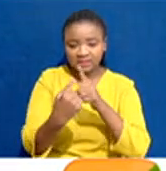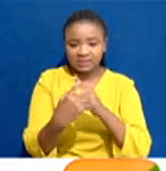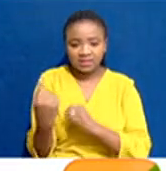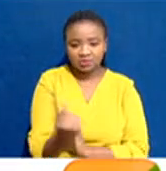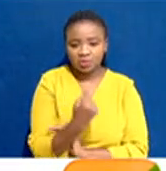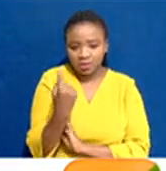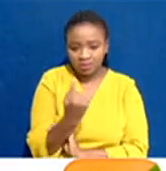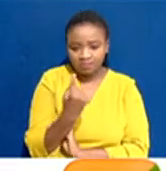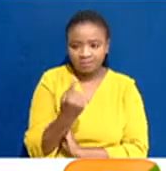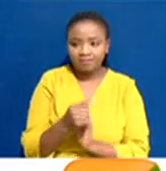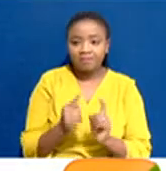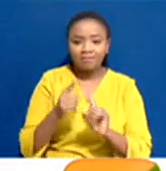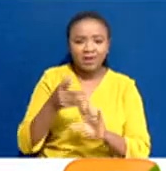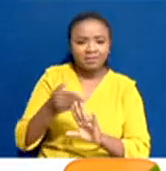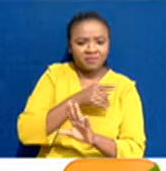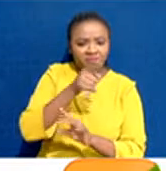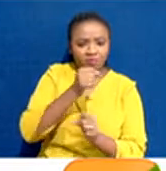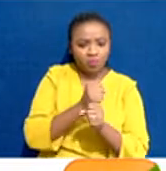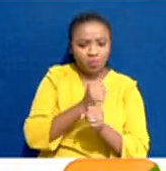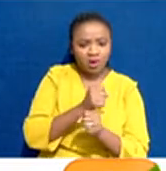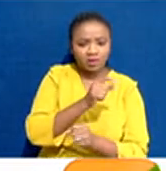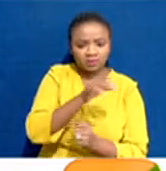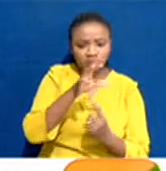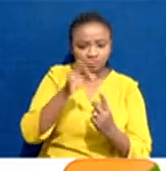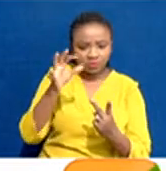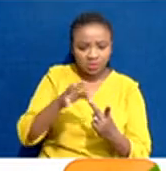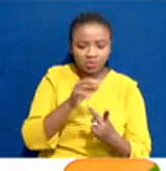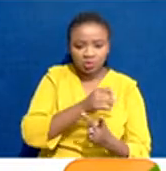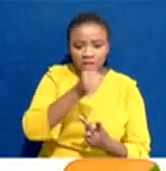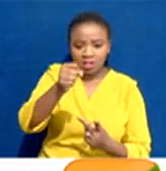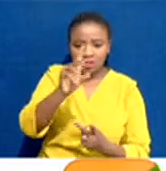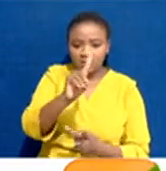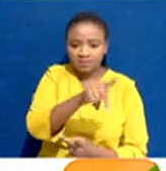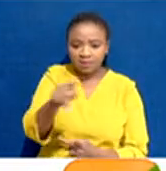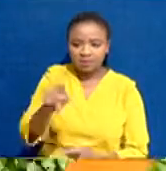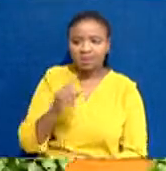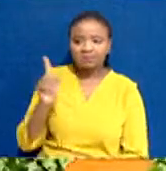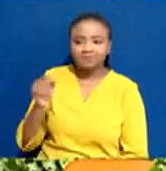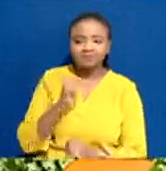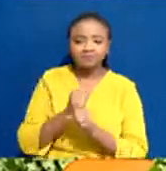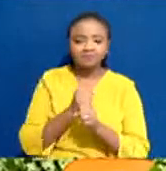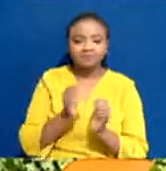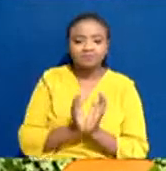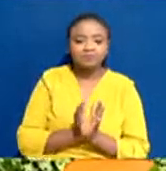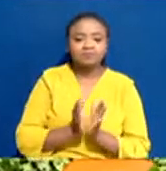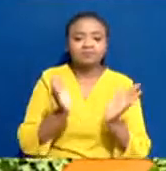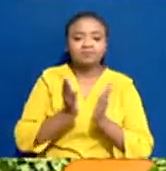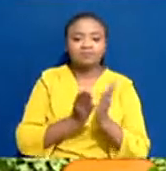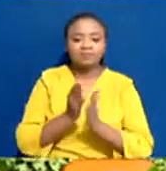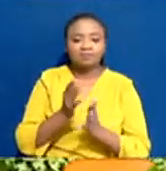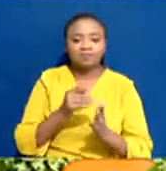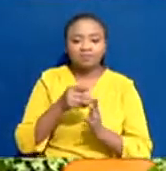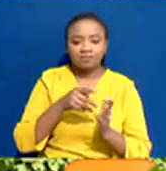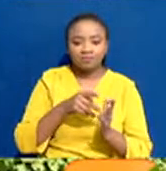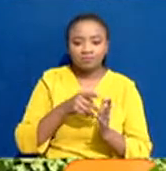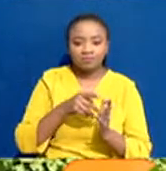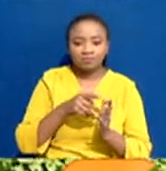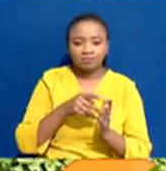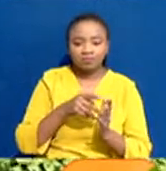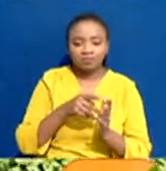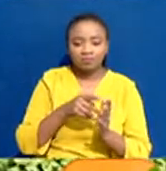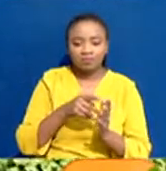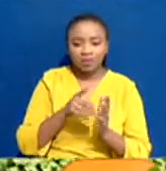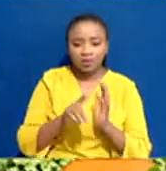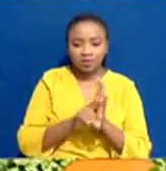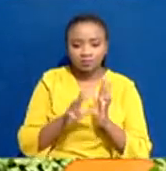nomination, Ingonga worked as an Assistant Director of Public Prosecutions. If approved by the House, Ingonga becomes